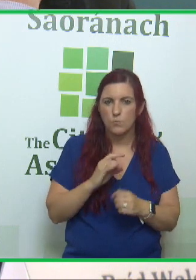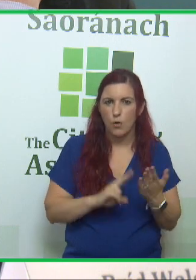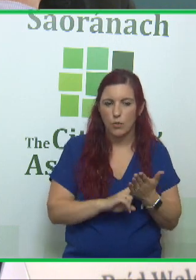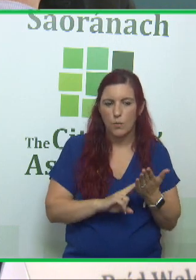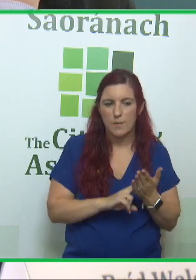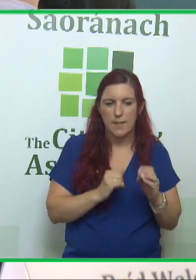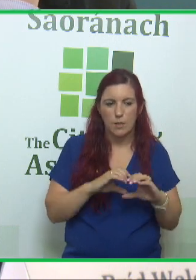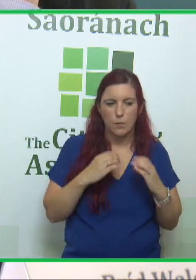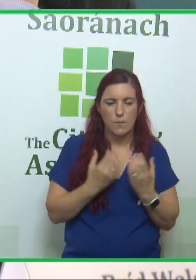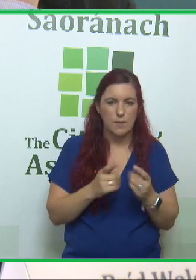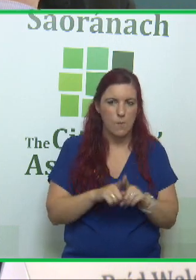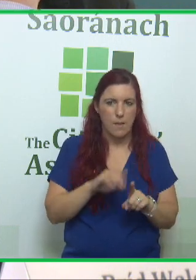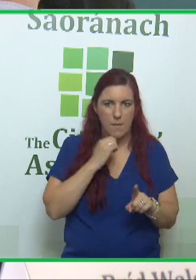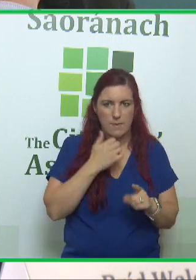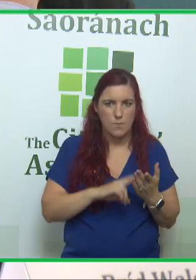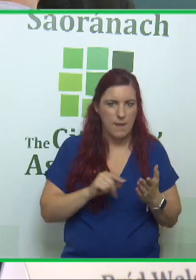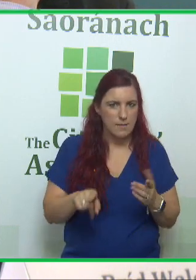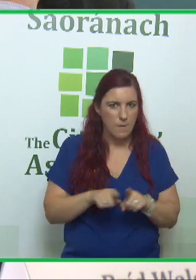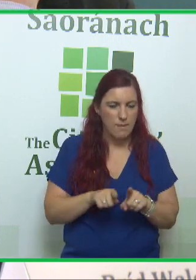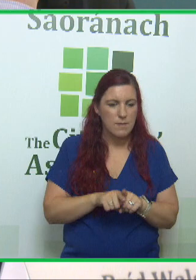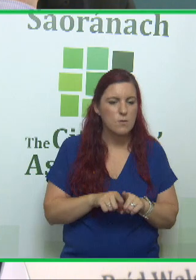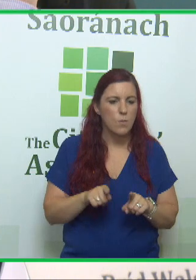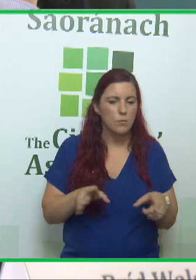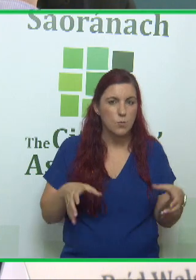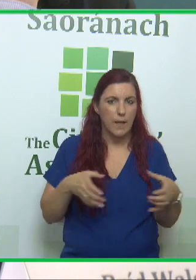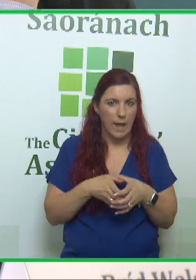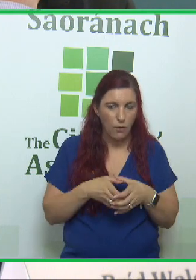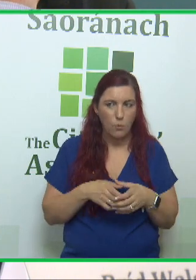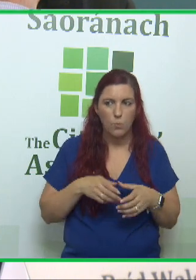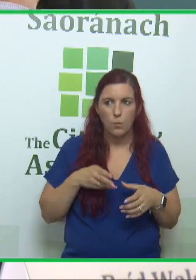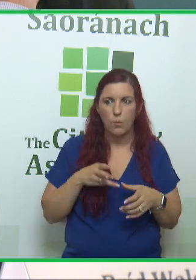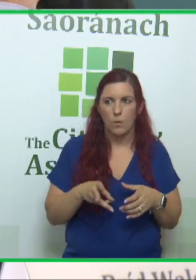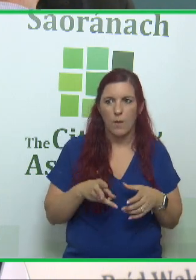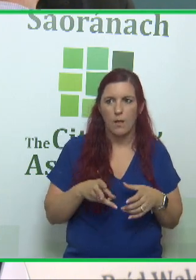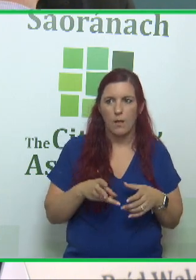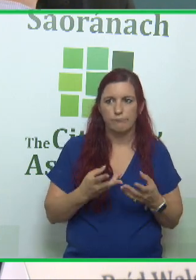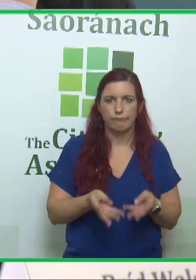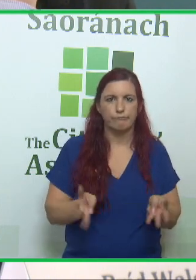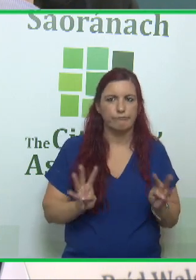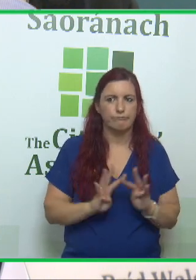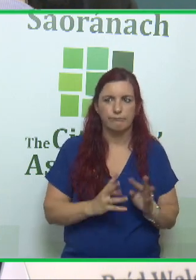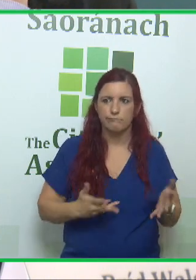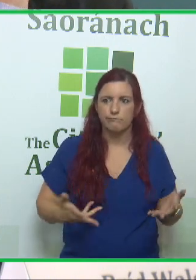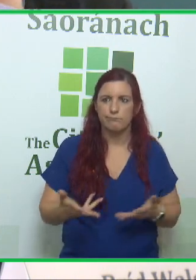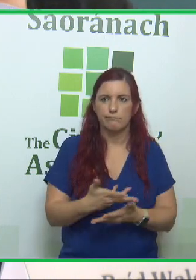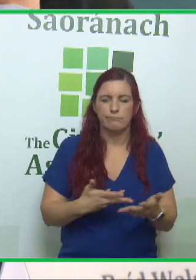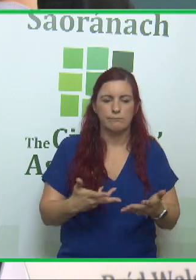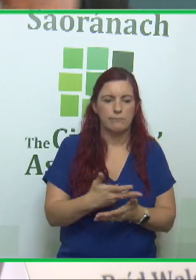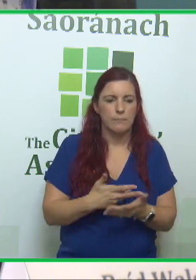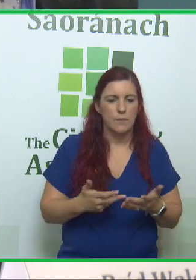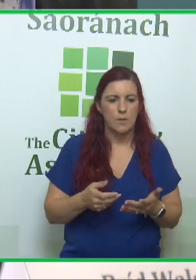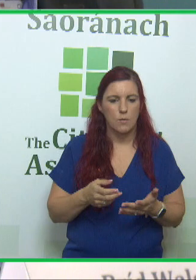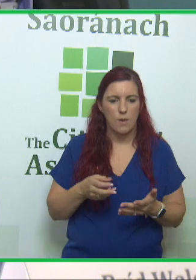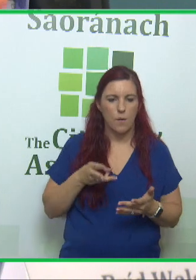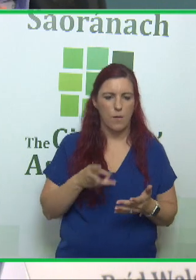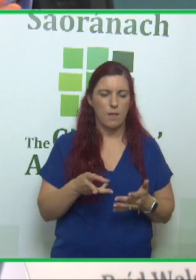community than the people who use drugs there. So together we will sit around the table, and I'm going to be really practical